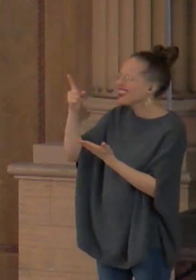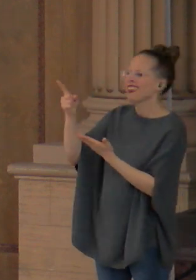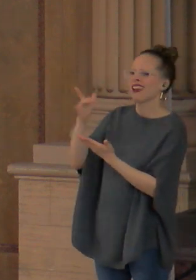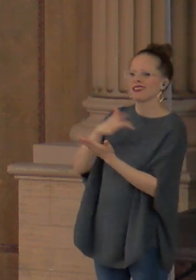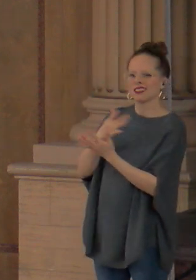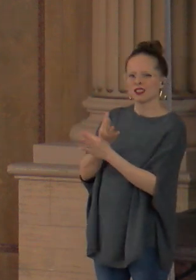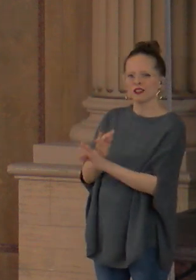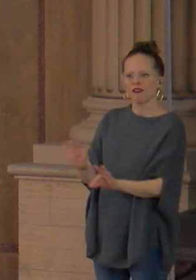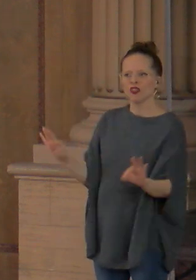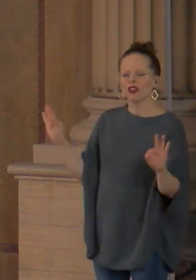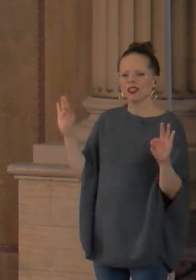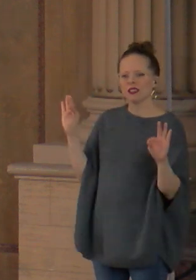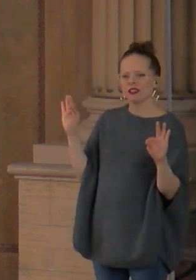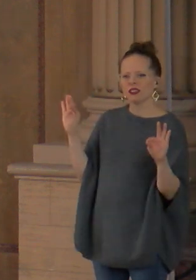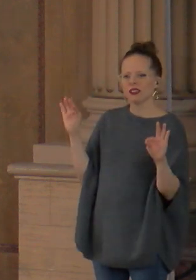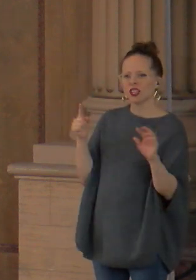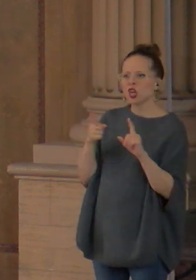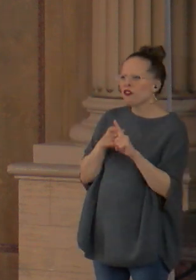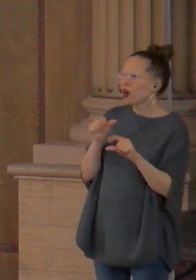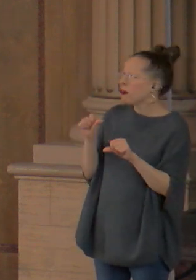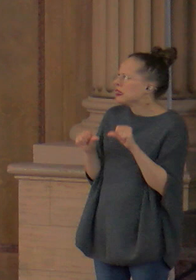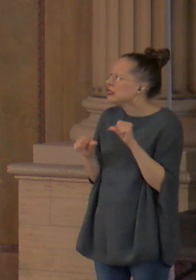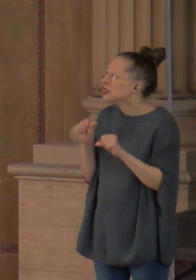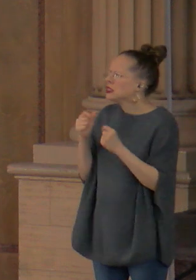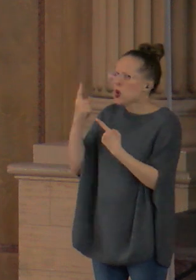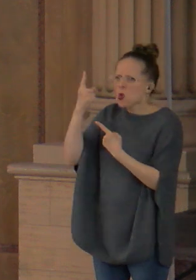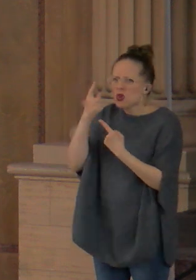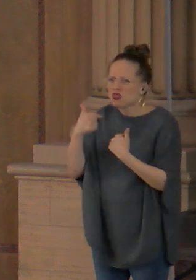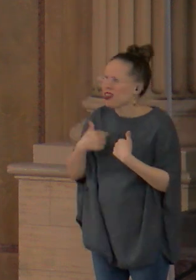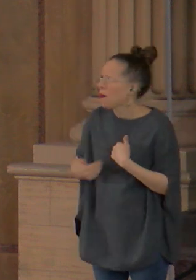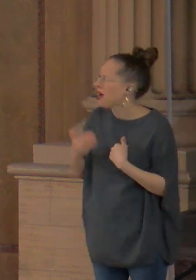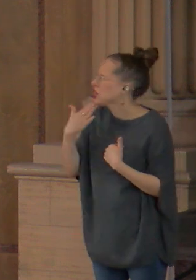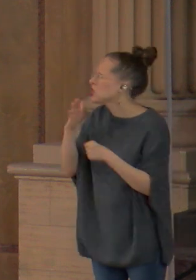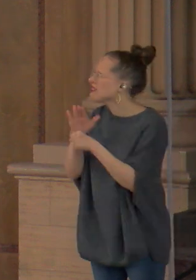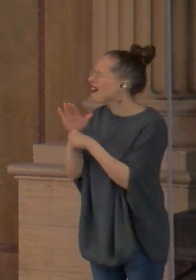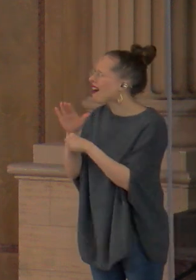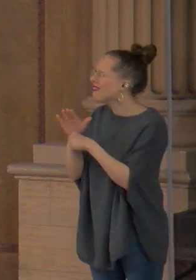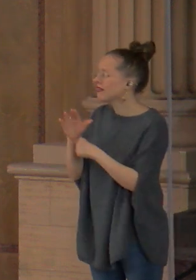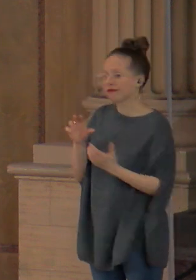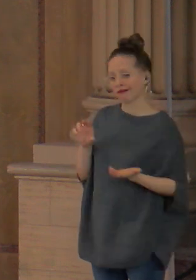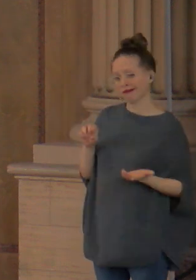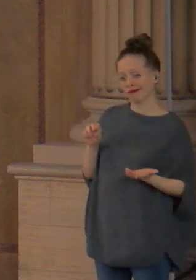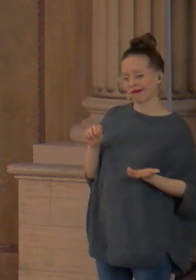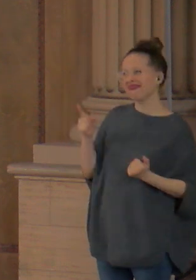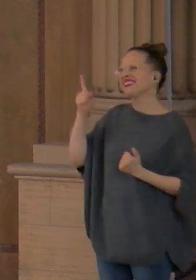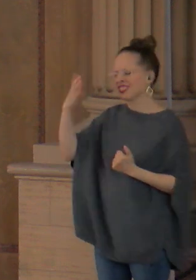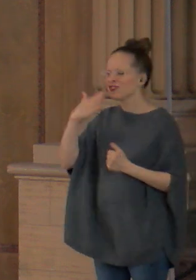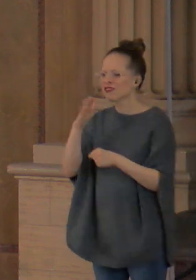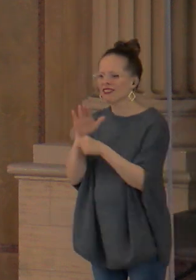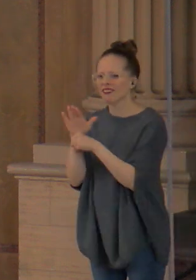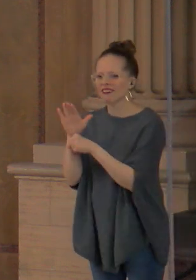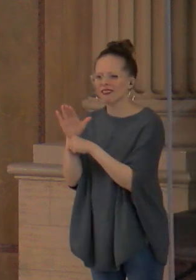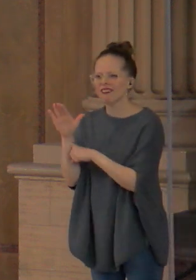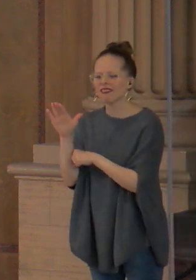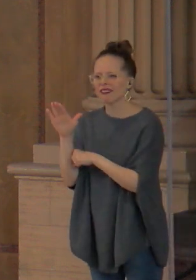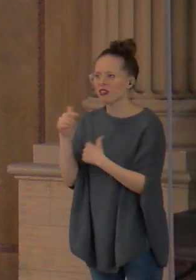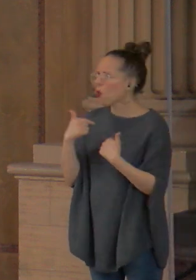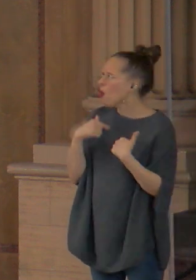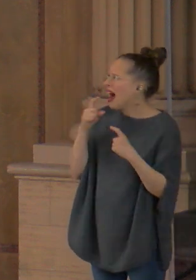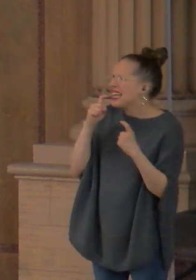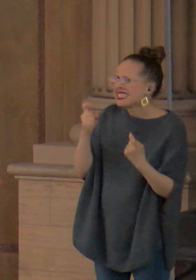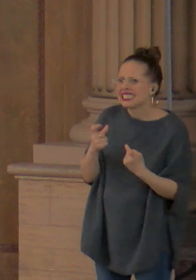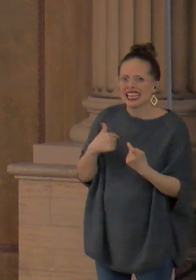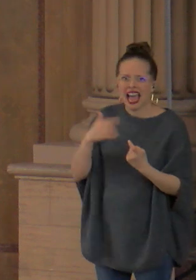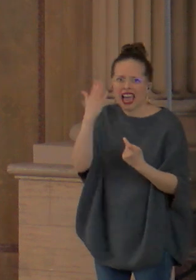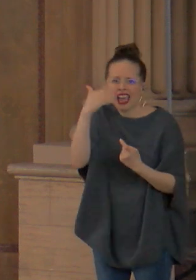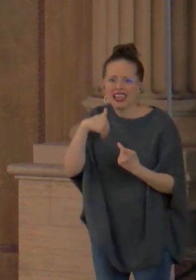Free from the insecurities, the wondering, am I good enough for God? The wondering, might I have sinned and not known it and I need